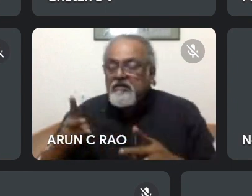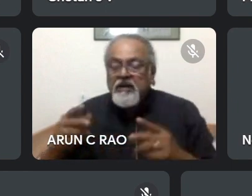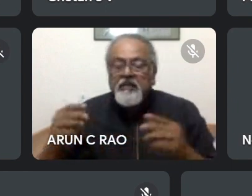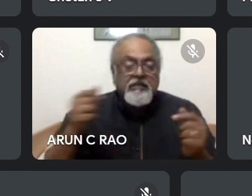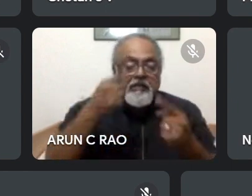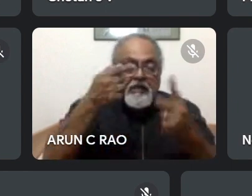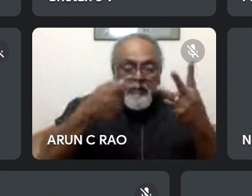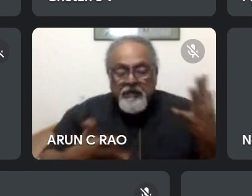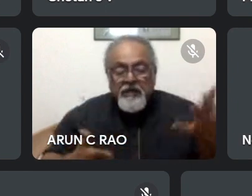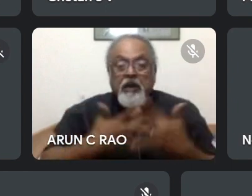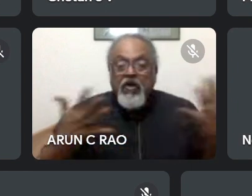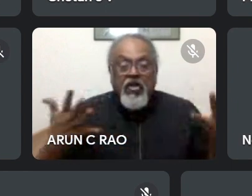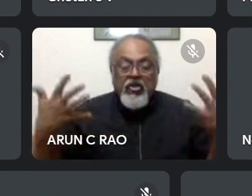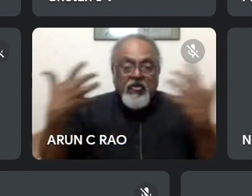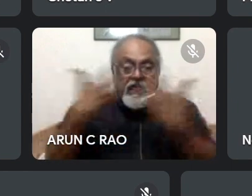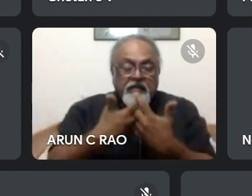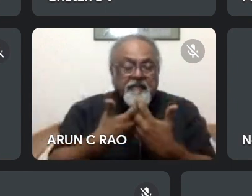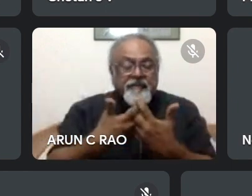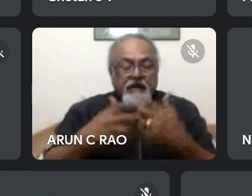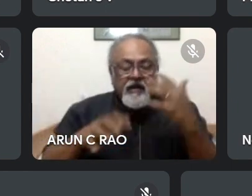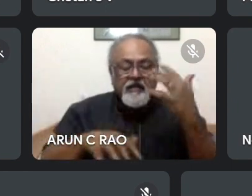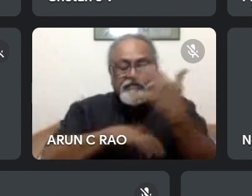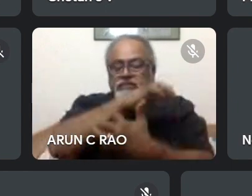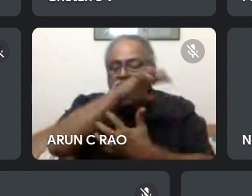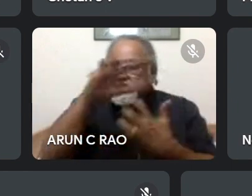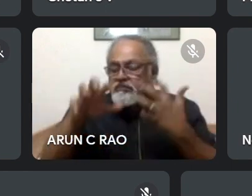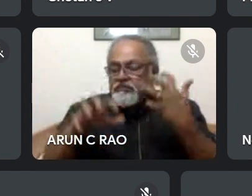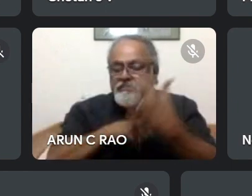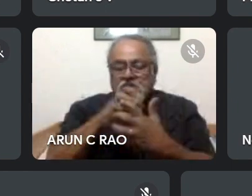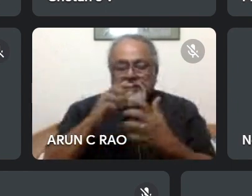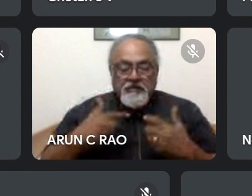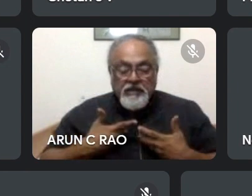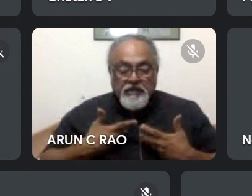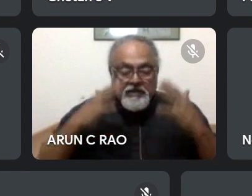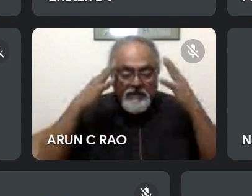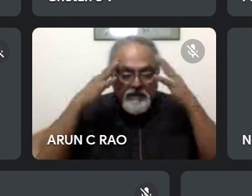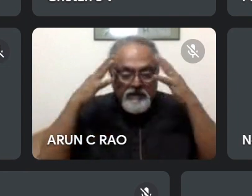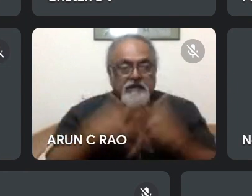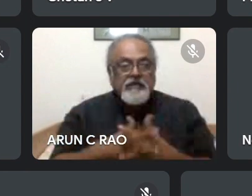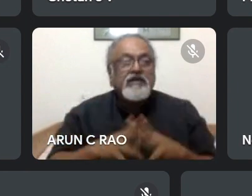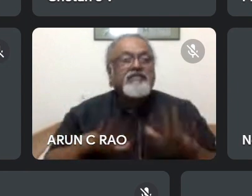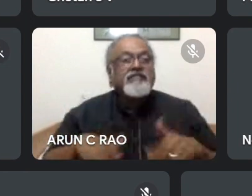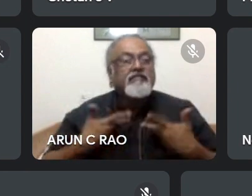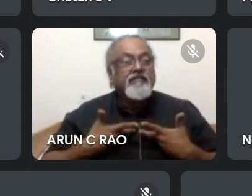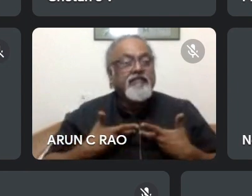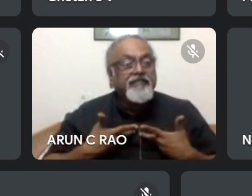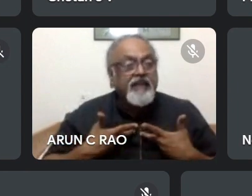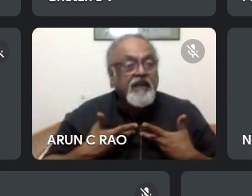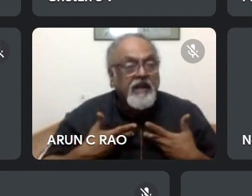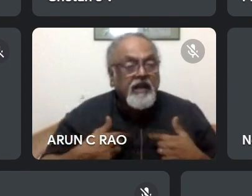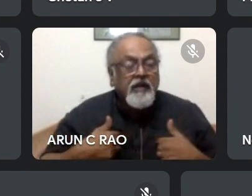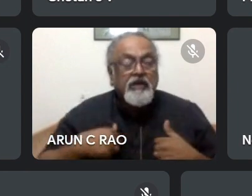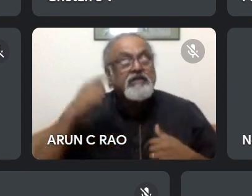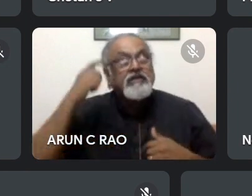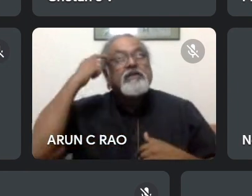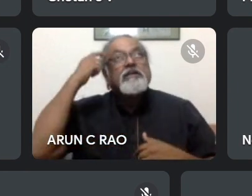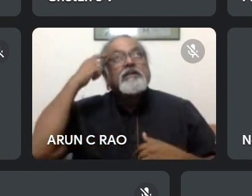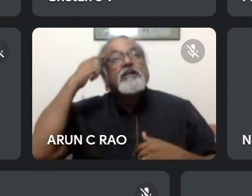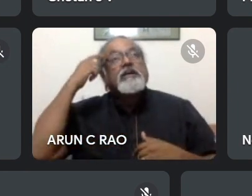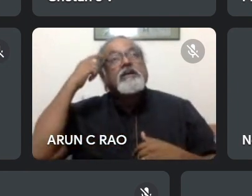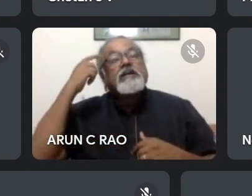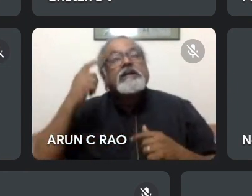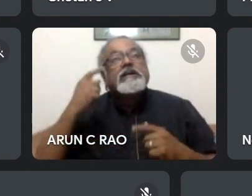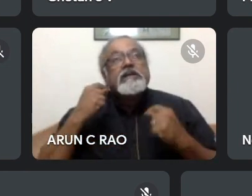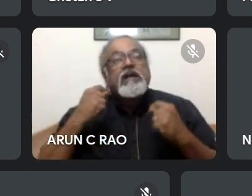time. And I mean, I openly tell people that I've even tried committing suicide 6 times, and